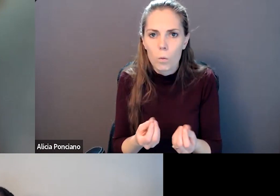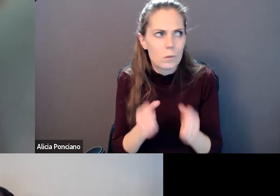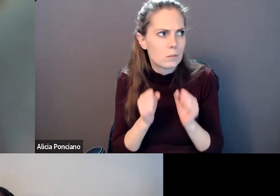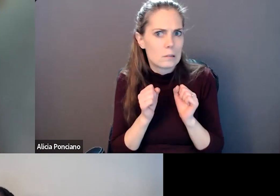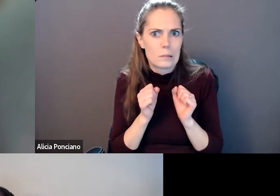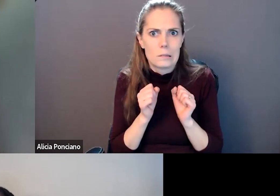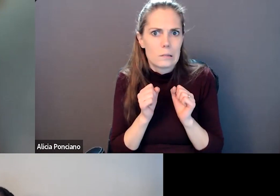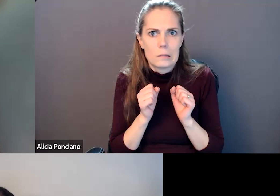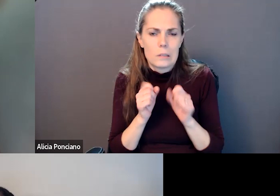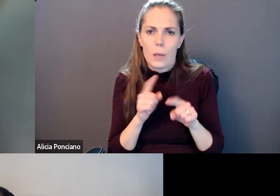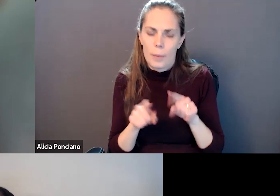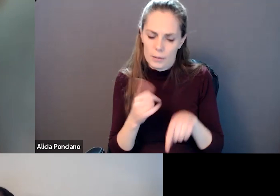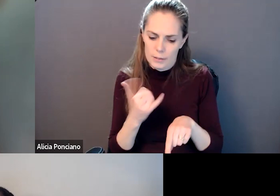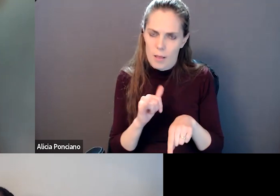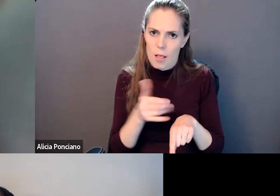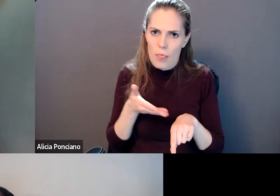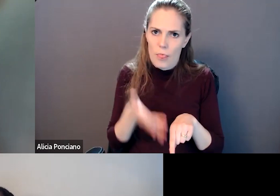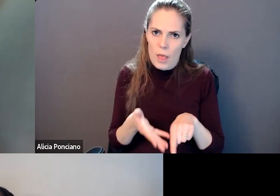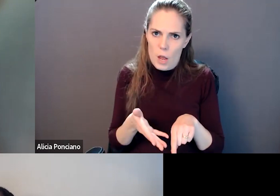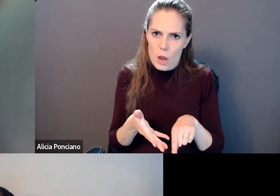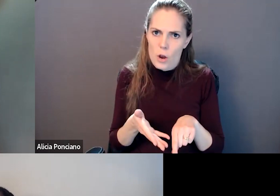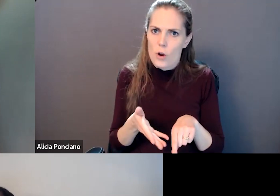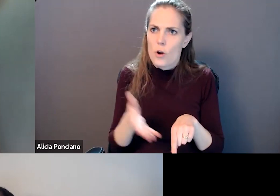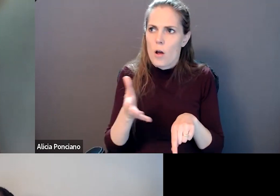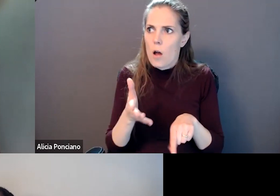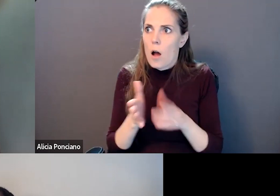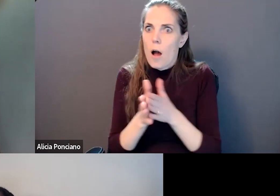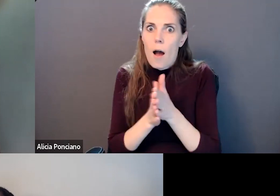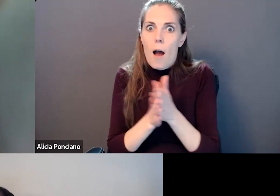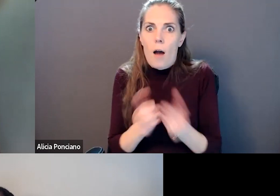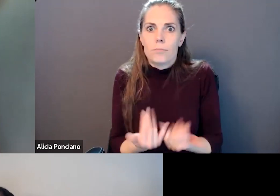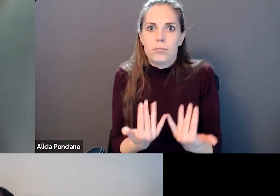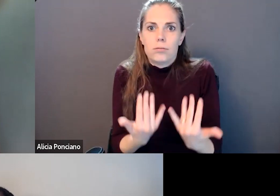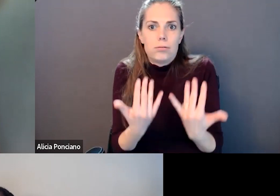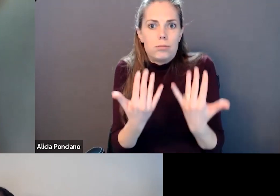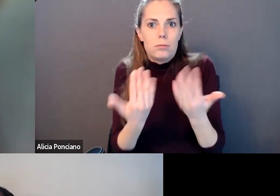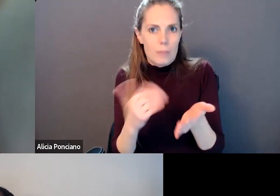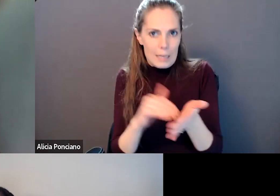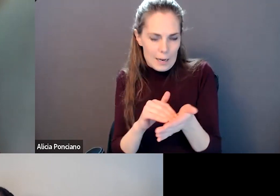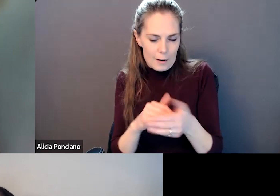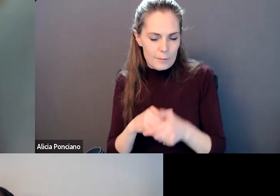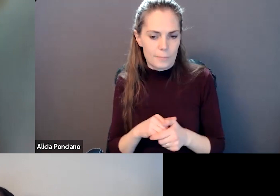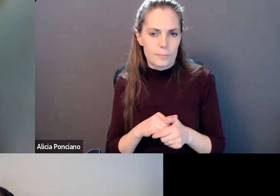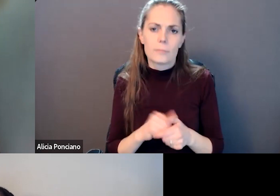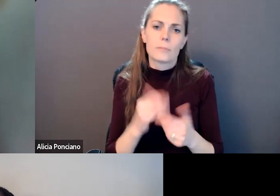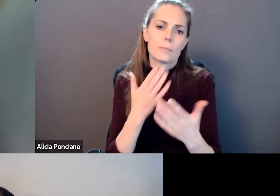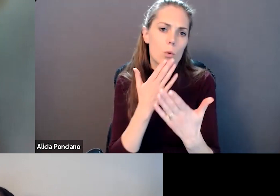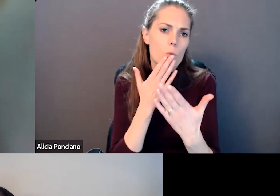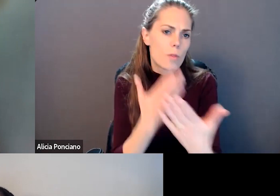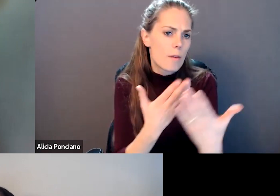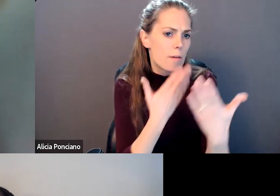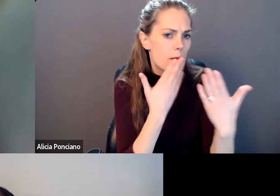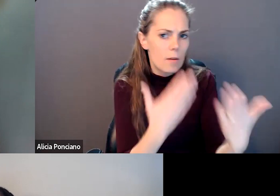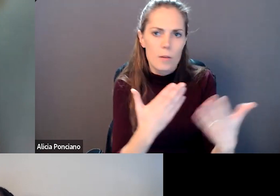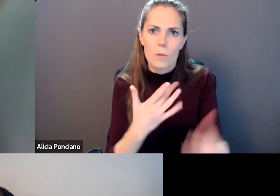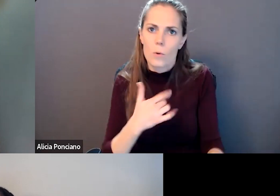to bring it back. And I thank you for bringing that sense of belonging, that sense of